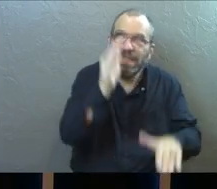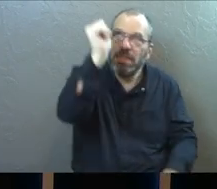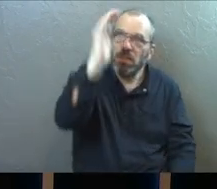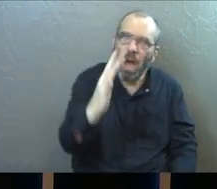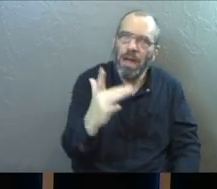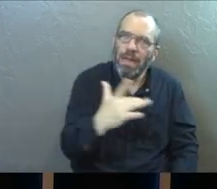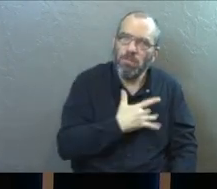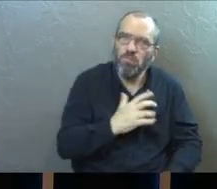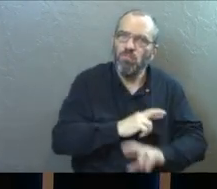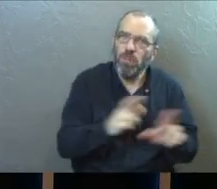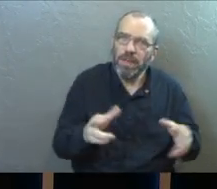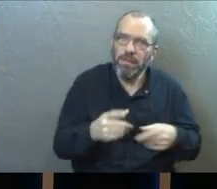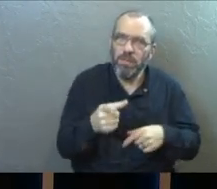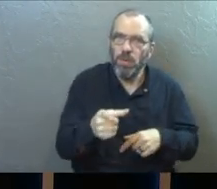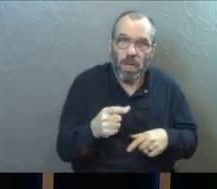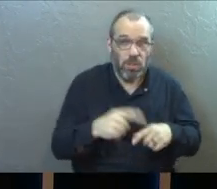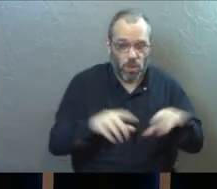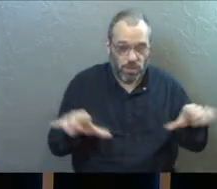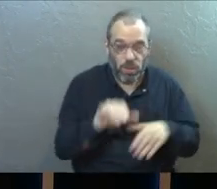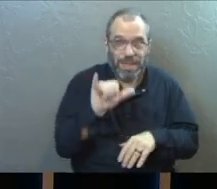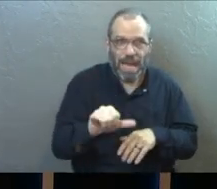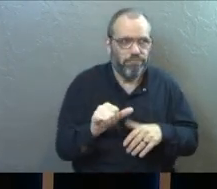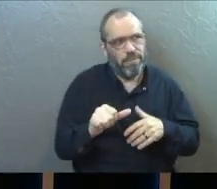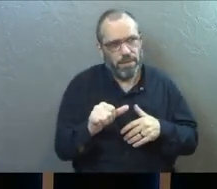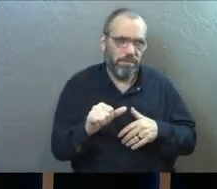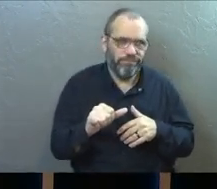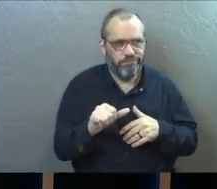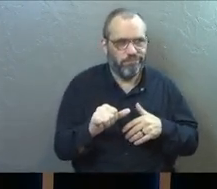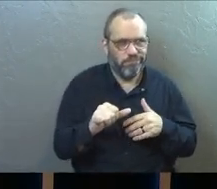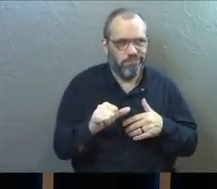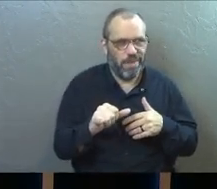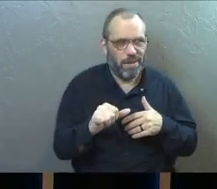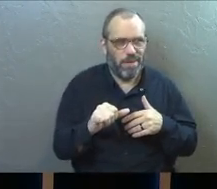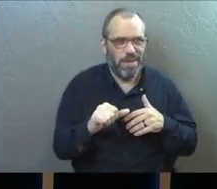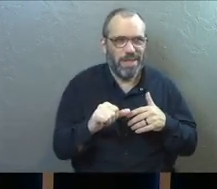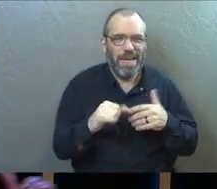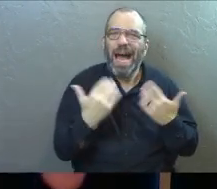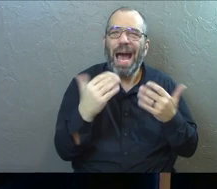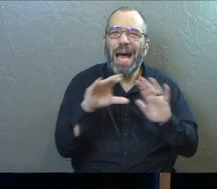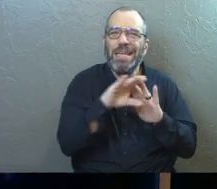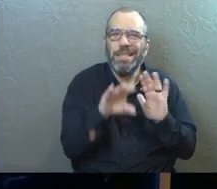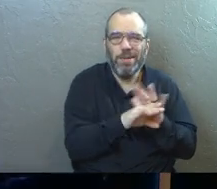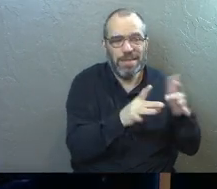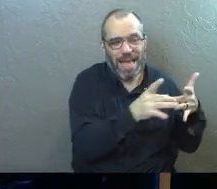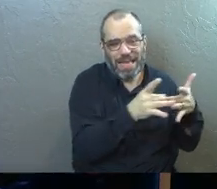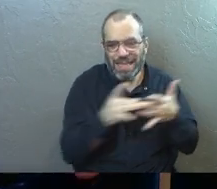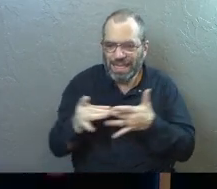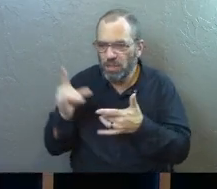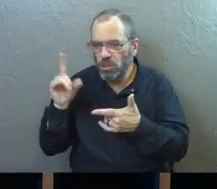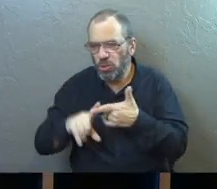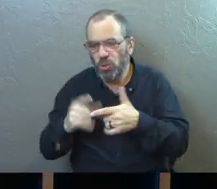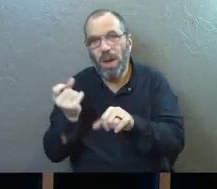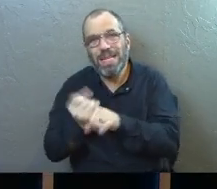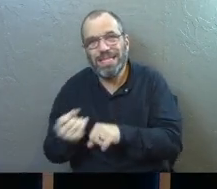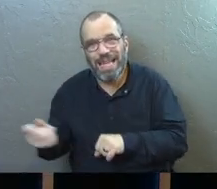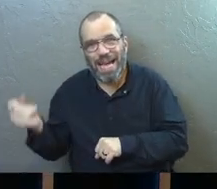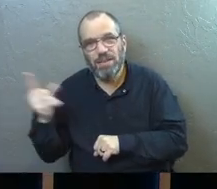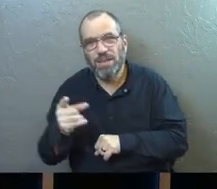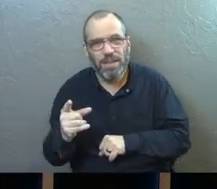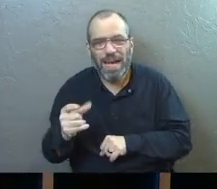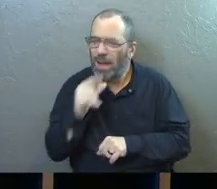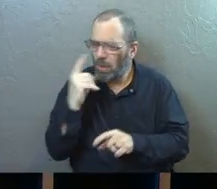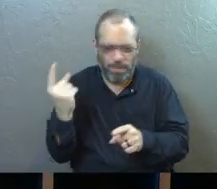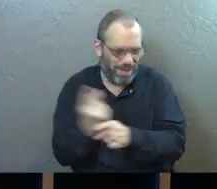God has there for us. And so we have been doing that. And this will probably be something, a series that leads into next year. And it's not going to